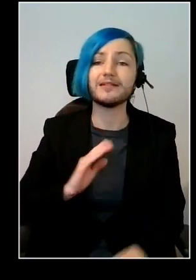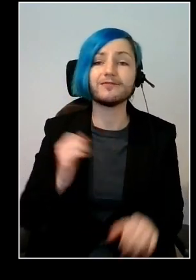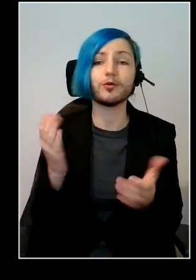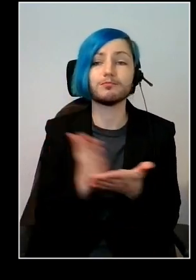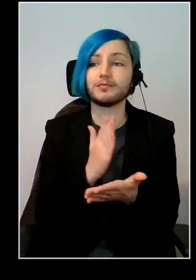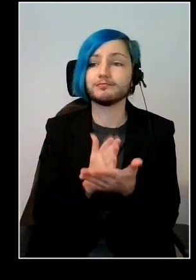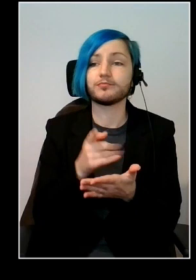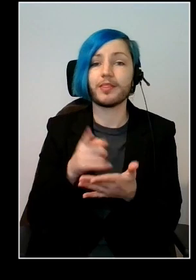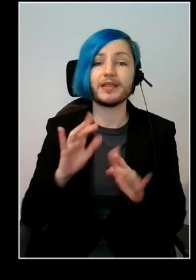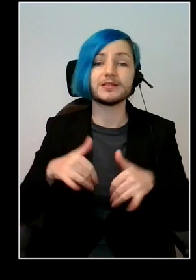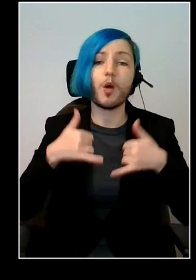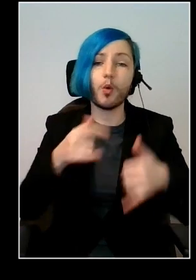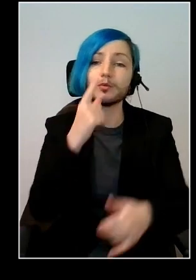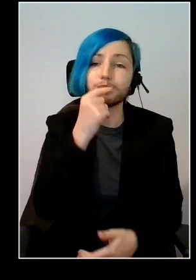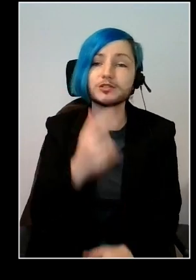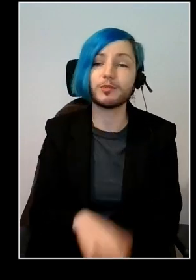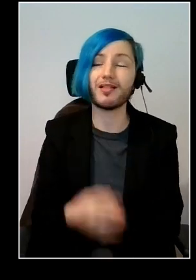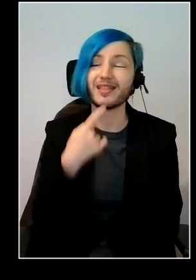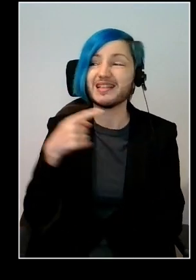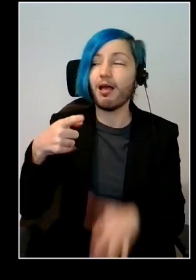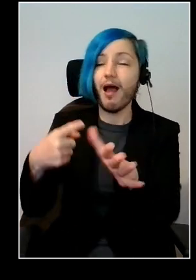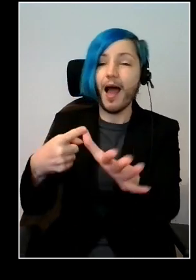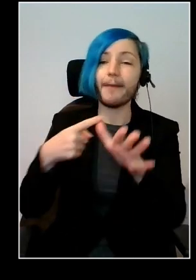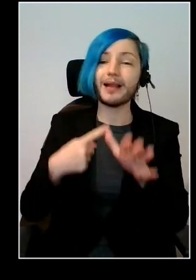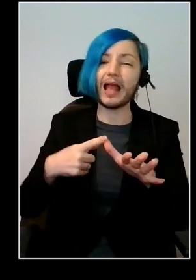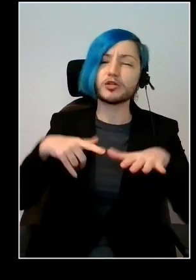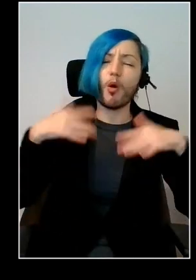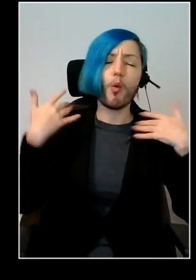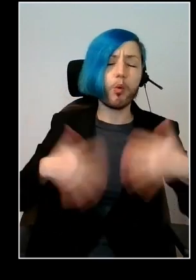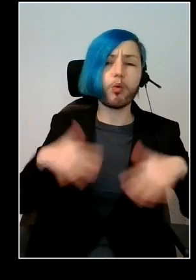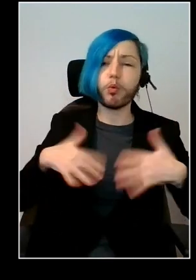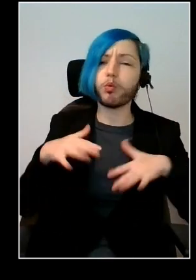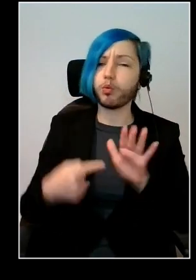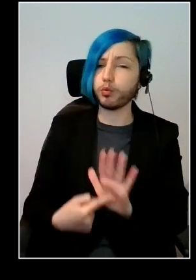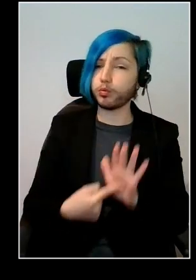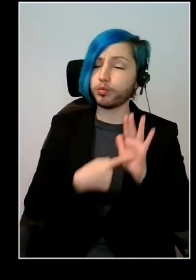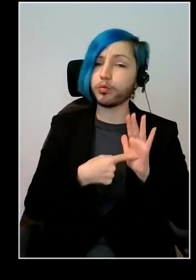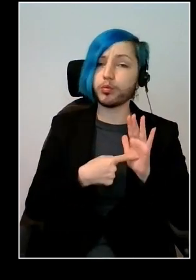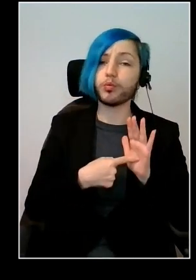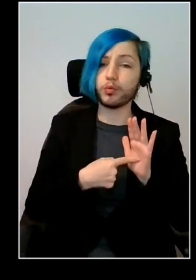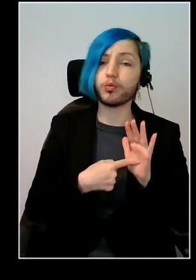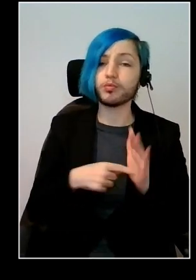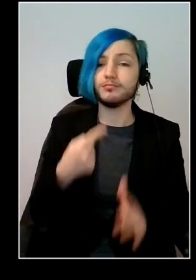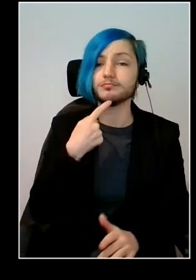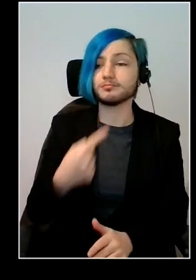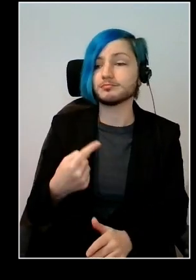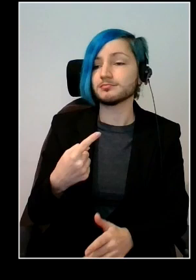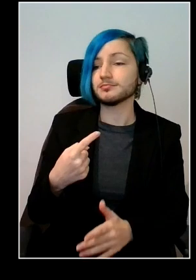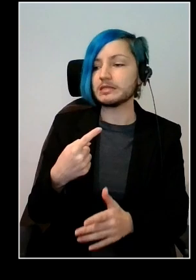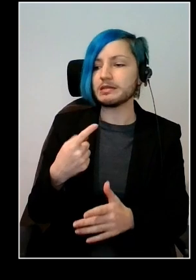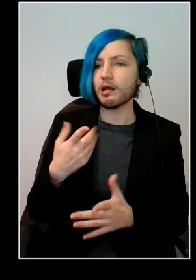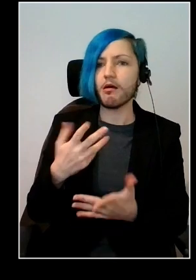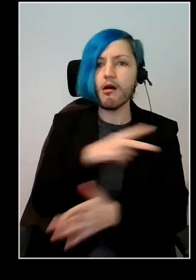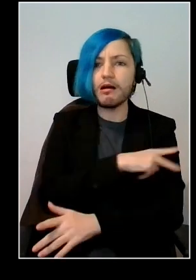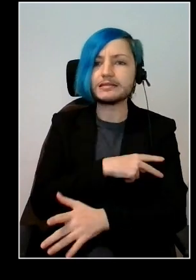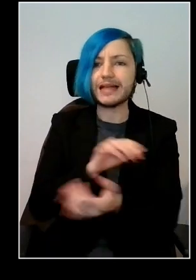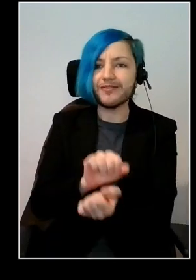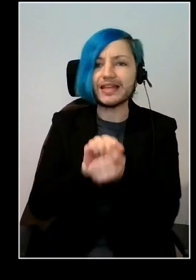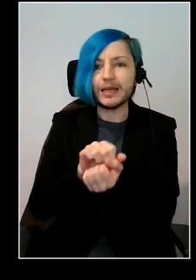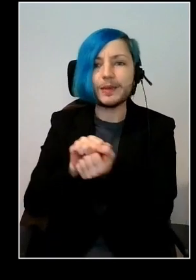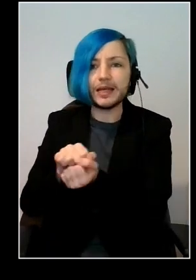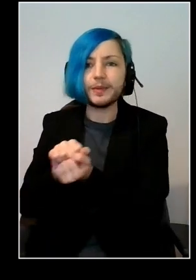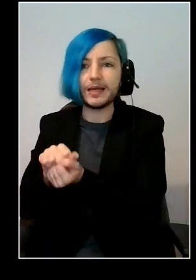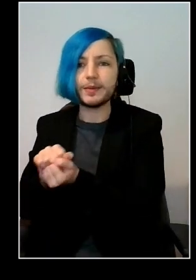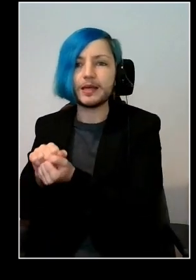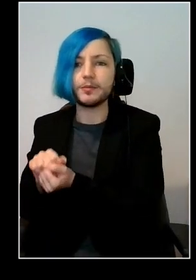said that this was a standout application. They were impressed with Northumbrian Water's excellent retention rates, mentoring of their apprentices